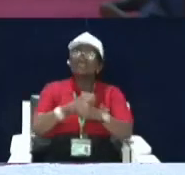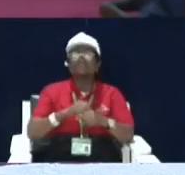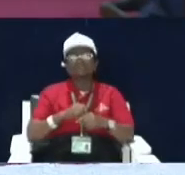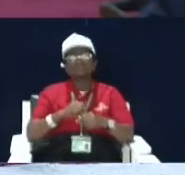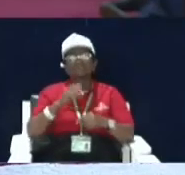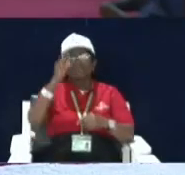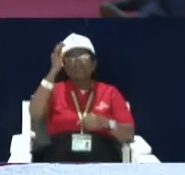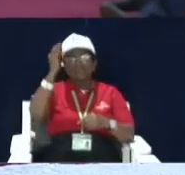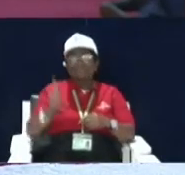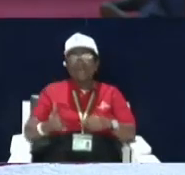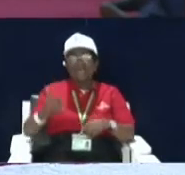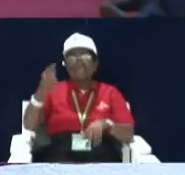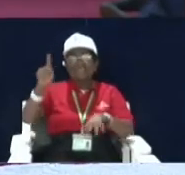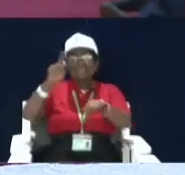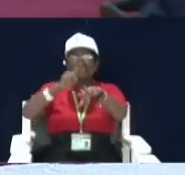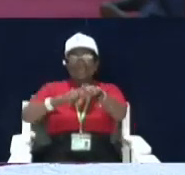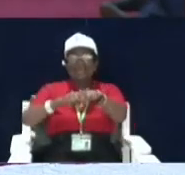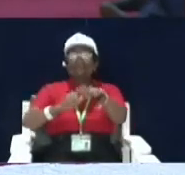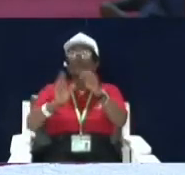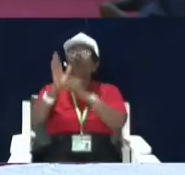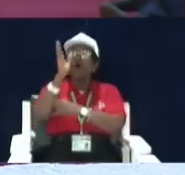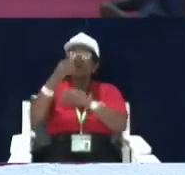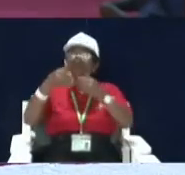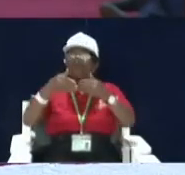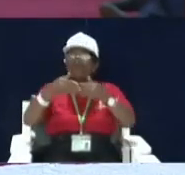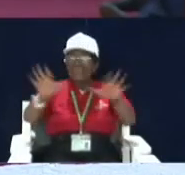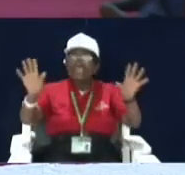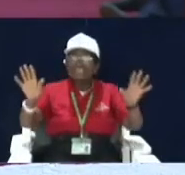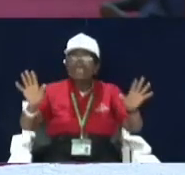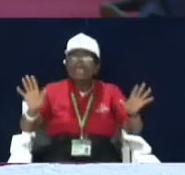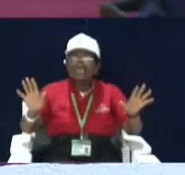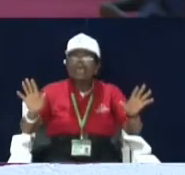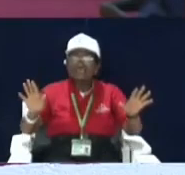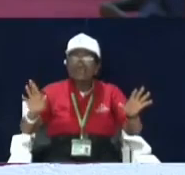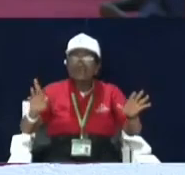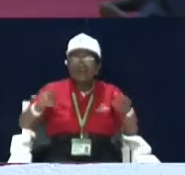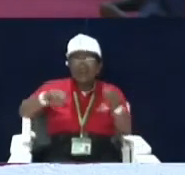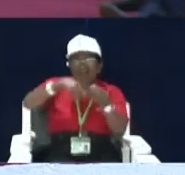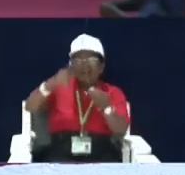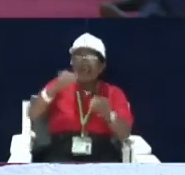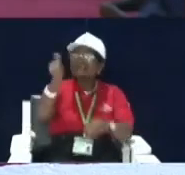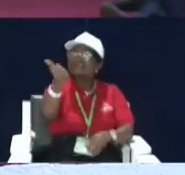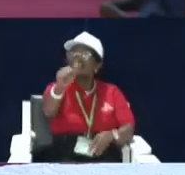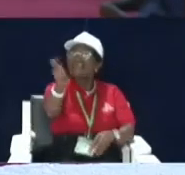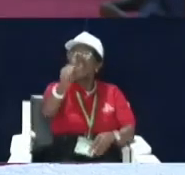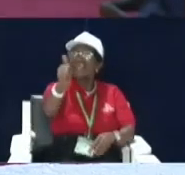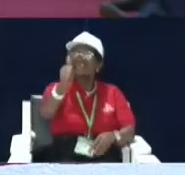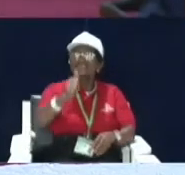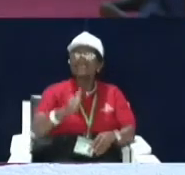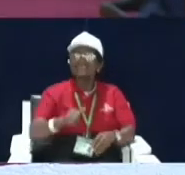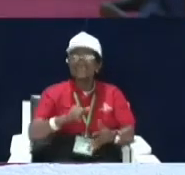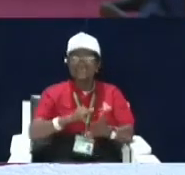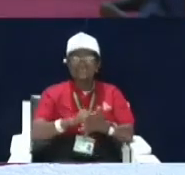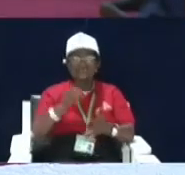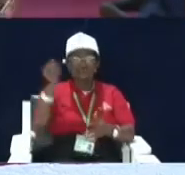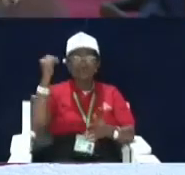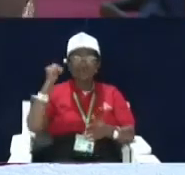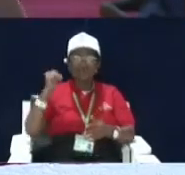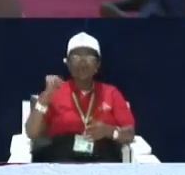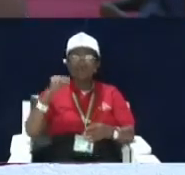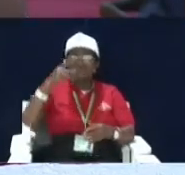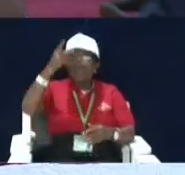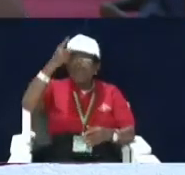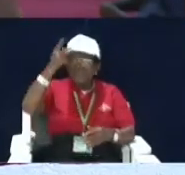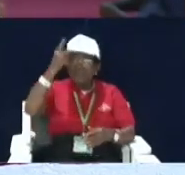By the time God finished round 10, it was Pharaoh who was